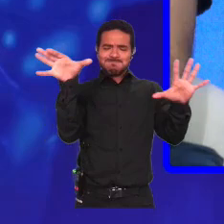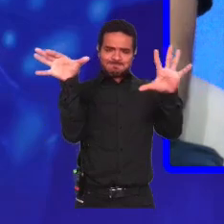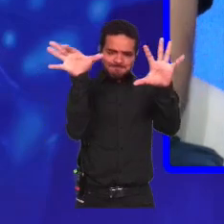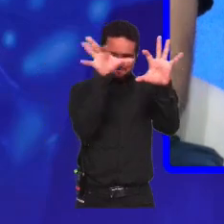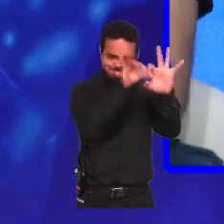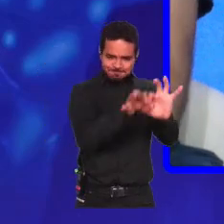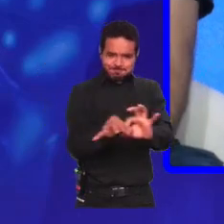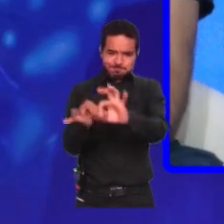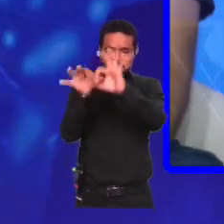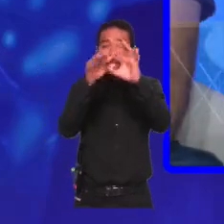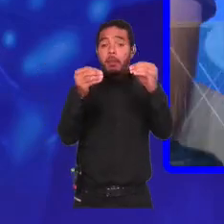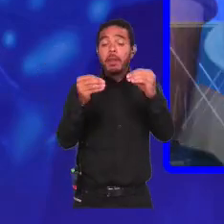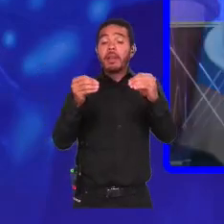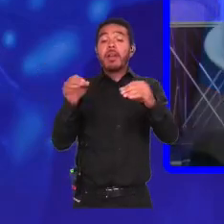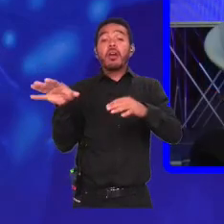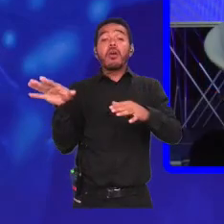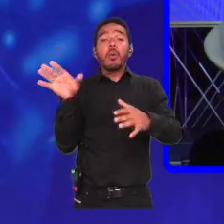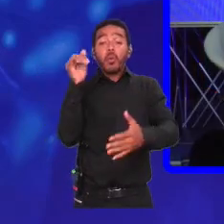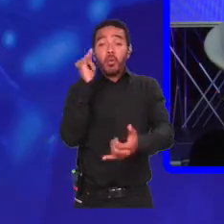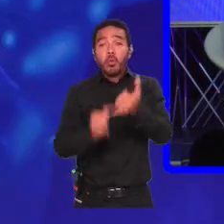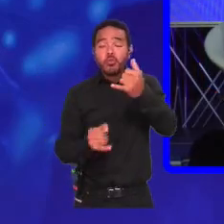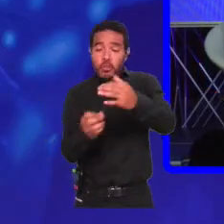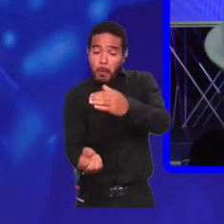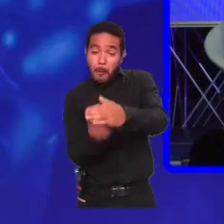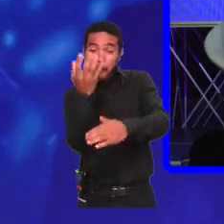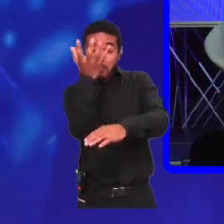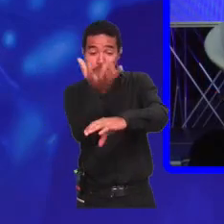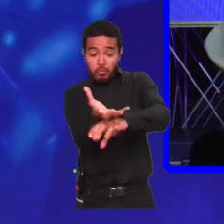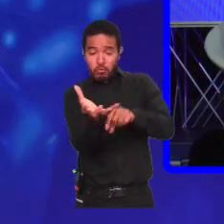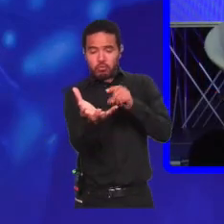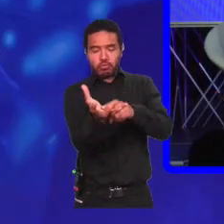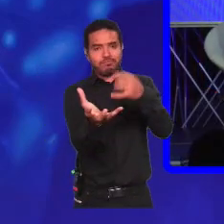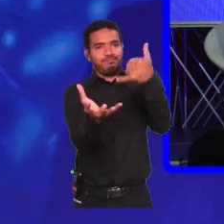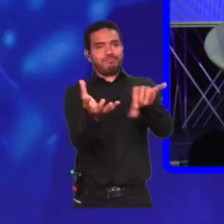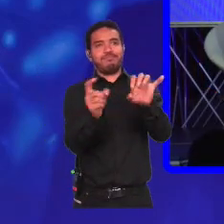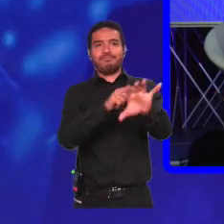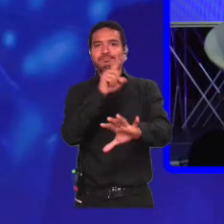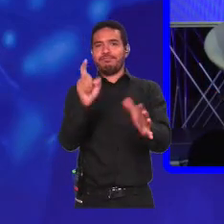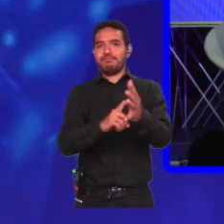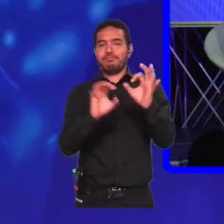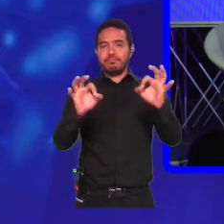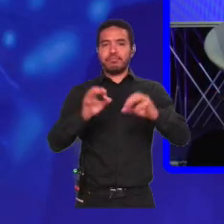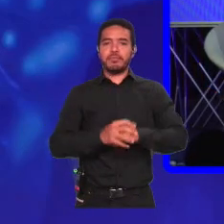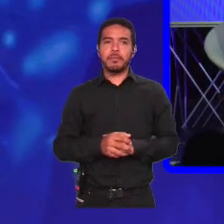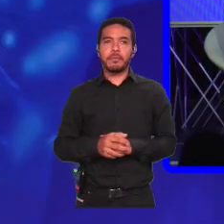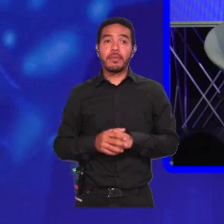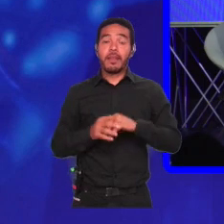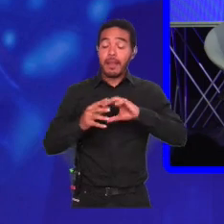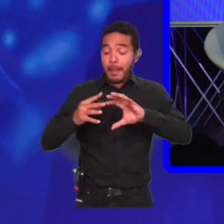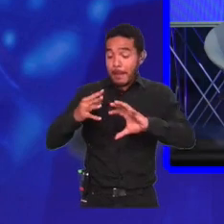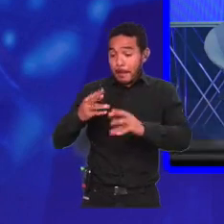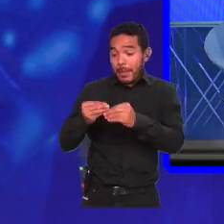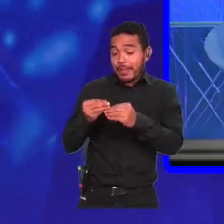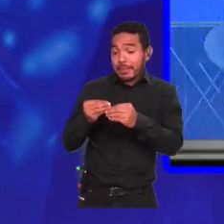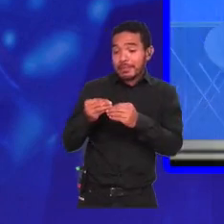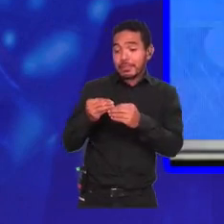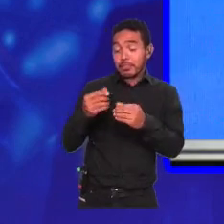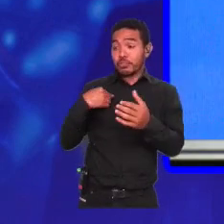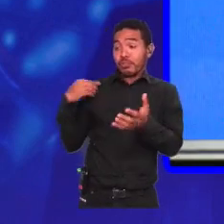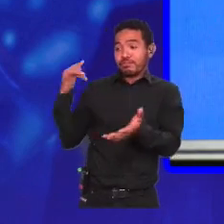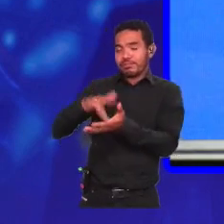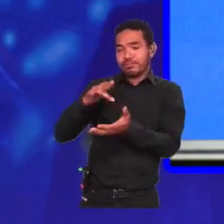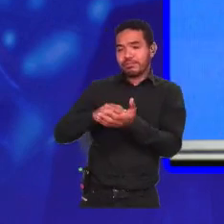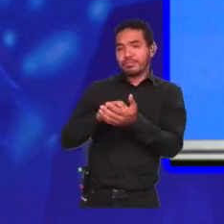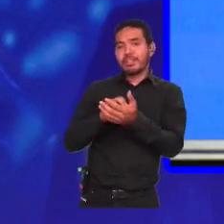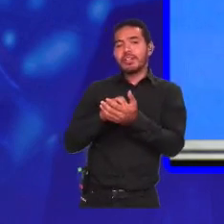products. I'll add one more thing. So I've been at Sony only for 6 months. I mean, we got acquired 2 years ago as